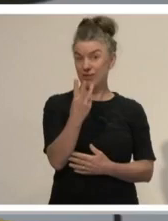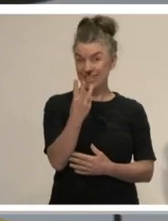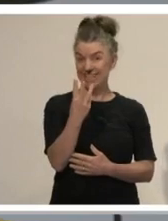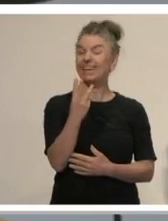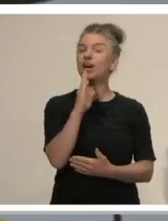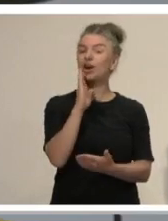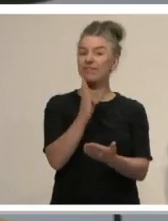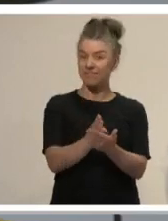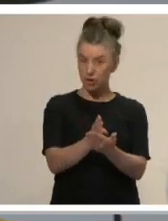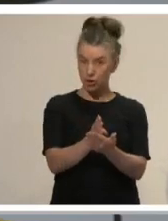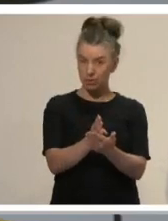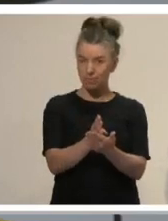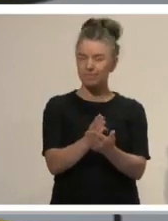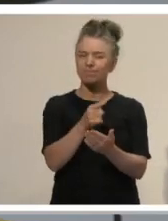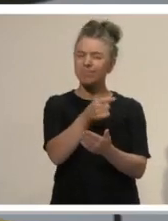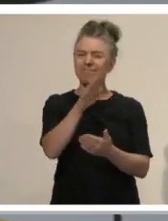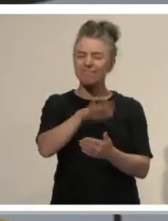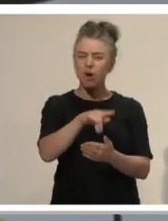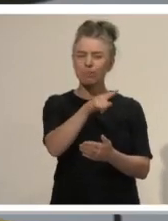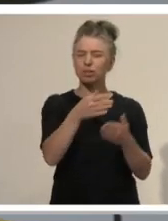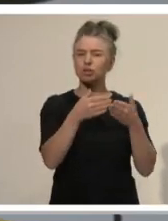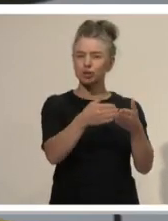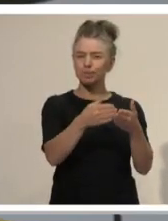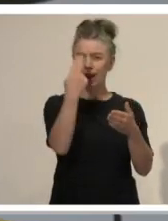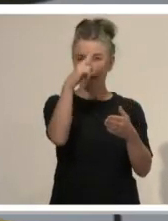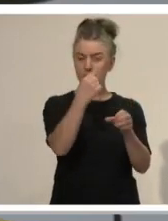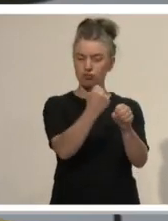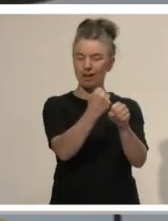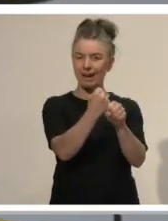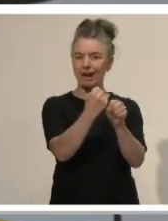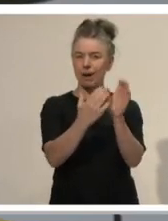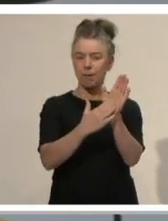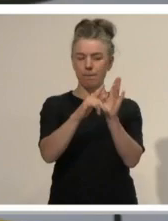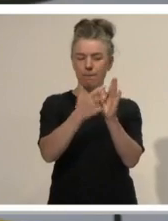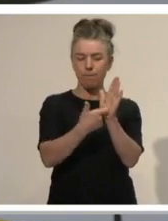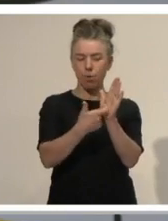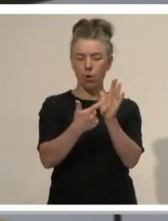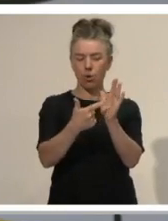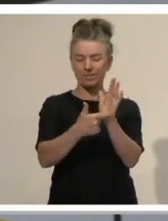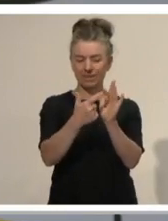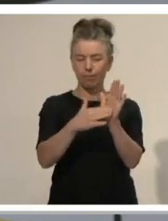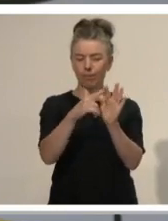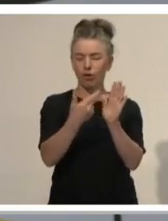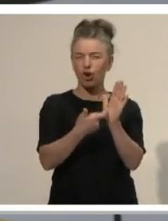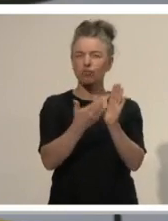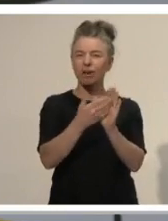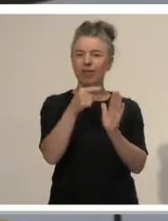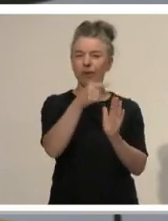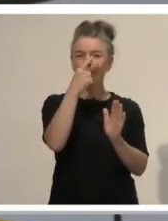confirmed cases off the Greg Mortimer ship that had been, where people had been repatriated from